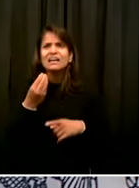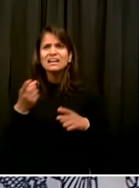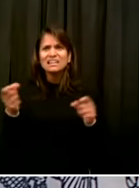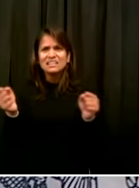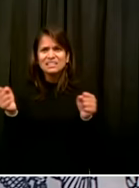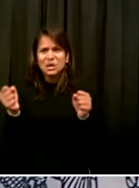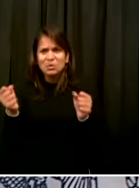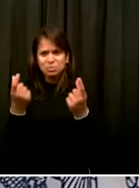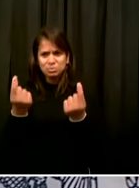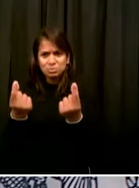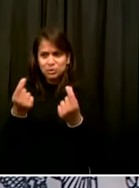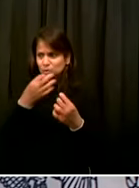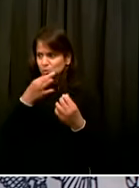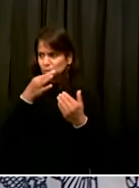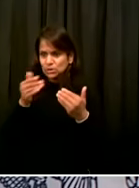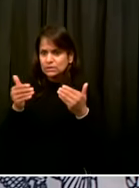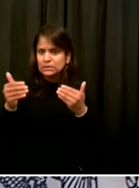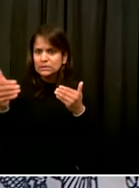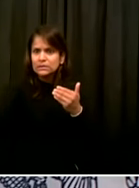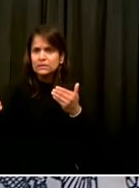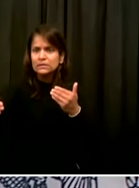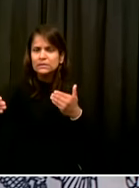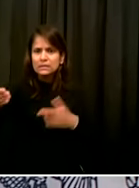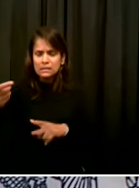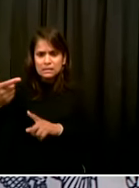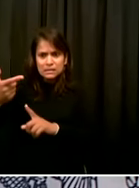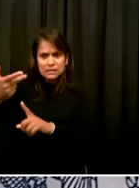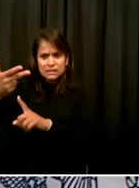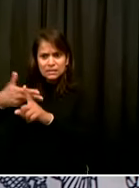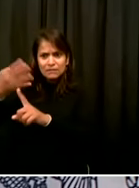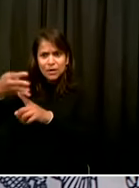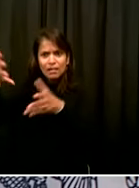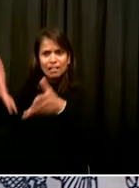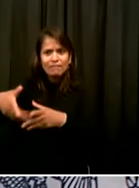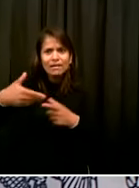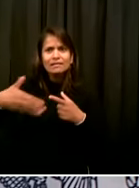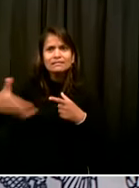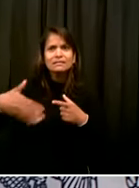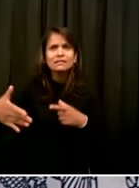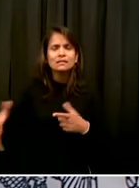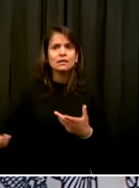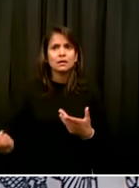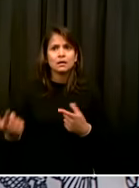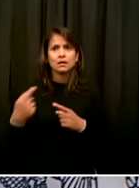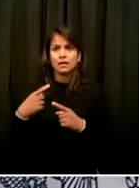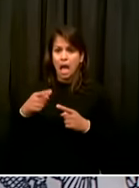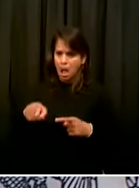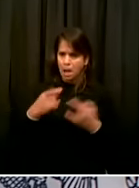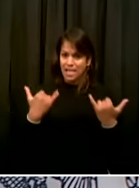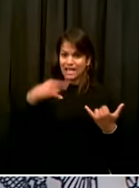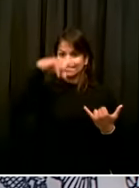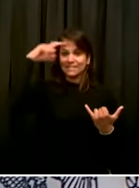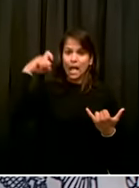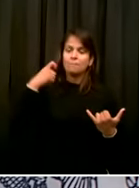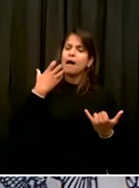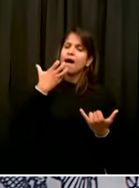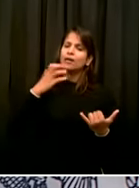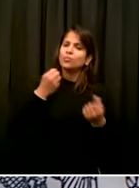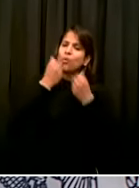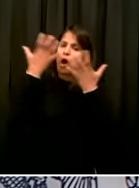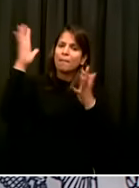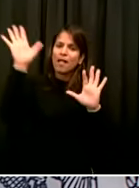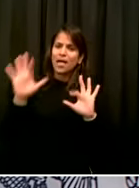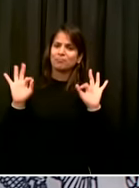rent in July. I wonder if you have a plan for indoor dining that will allow them to stay open, if you've talked to